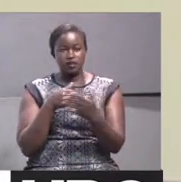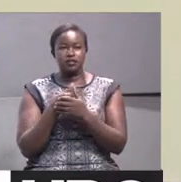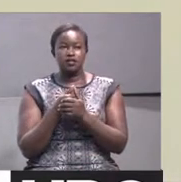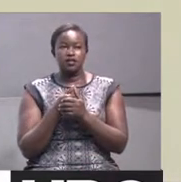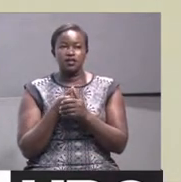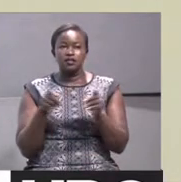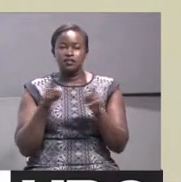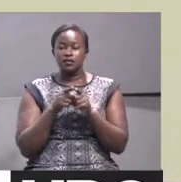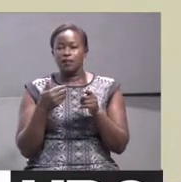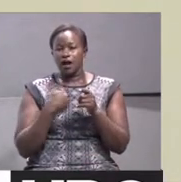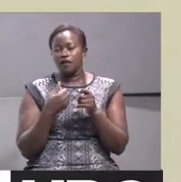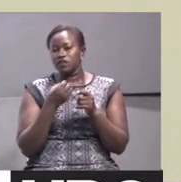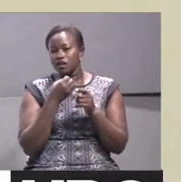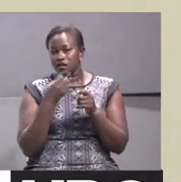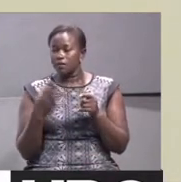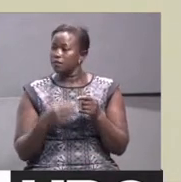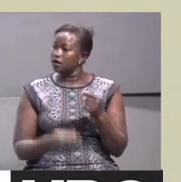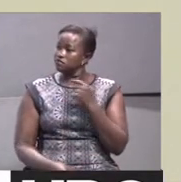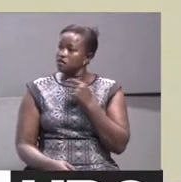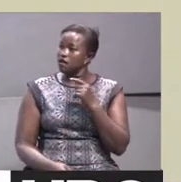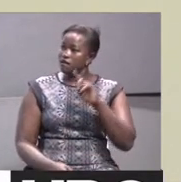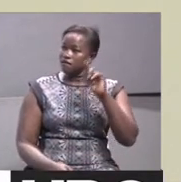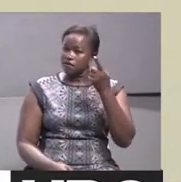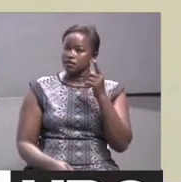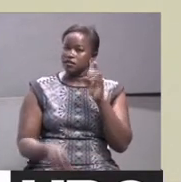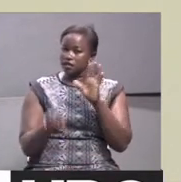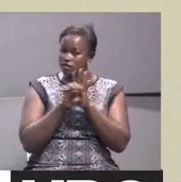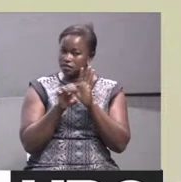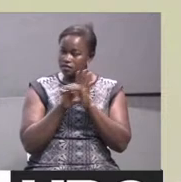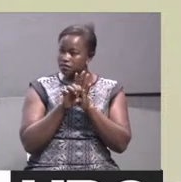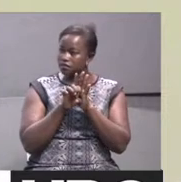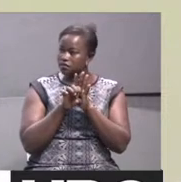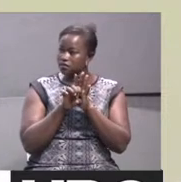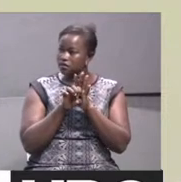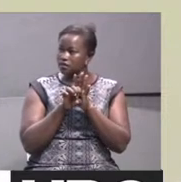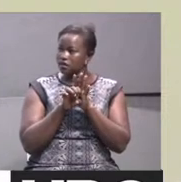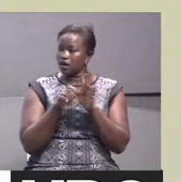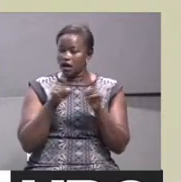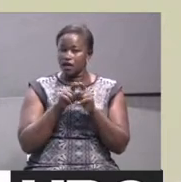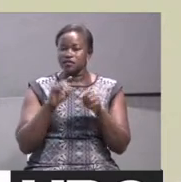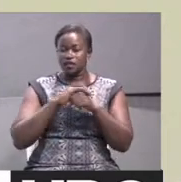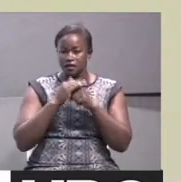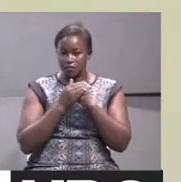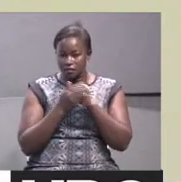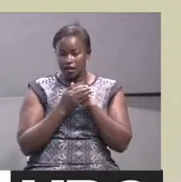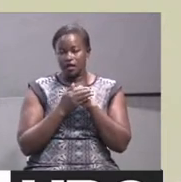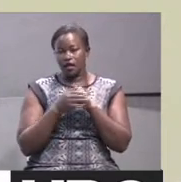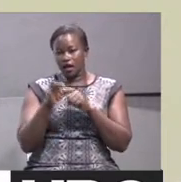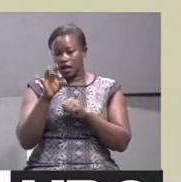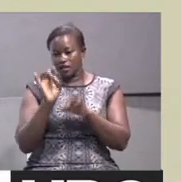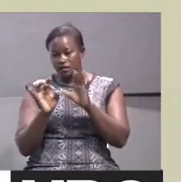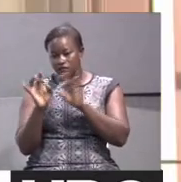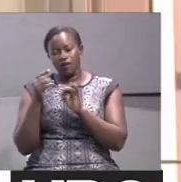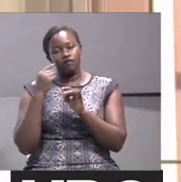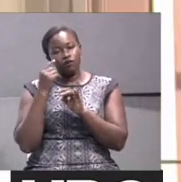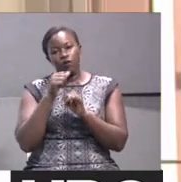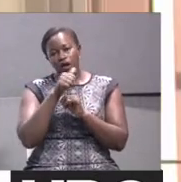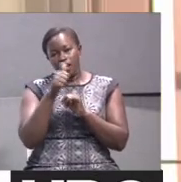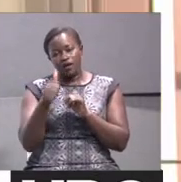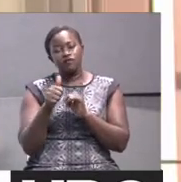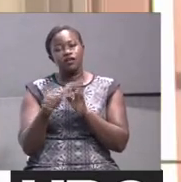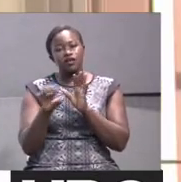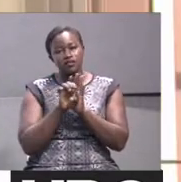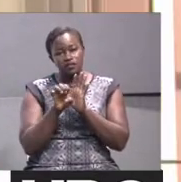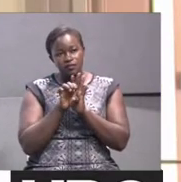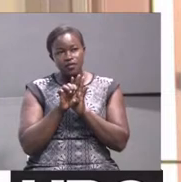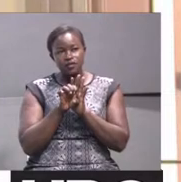number. This was the first exhibit as the unique identifier of every exhibit. The exhibits